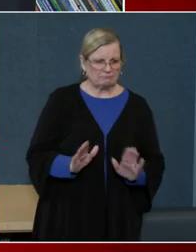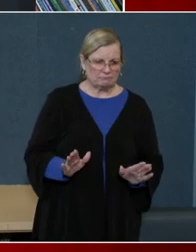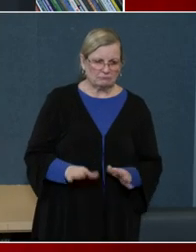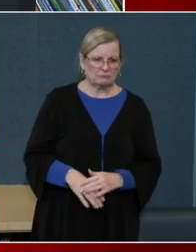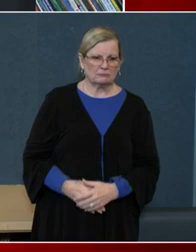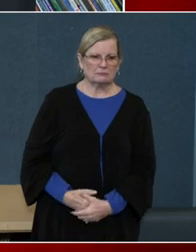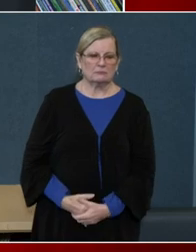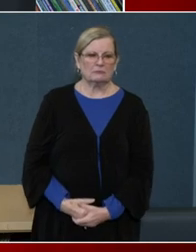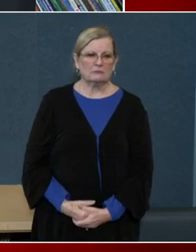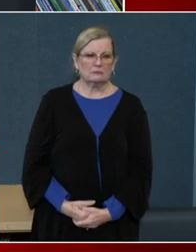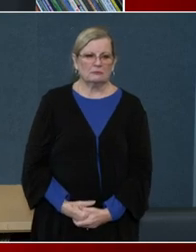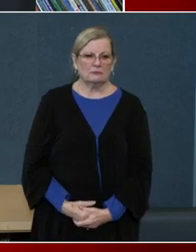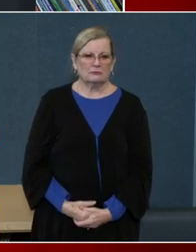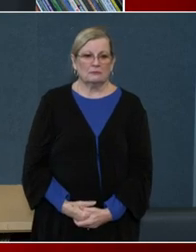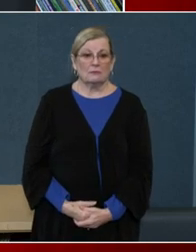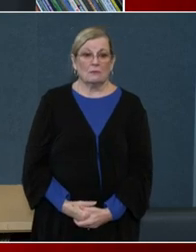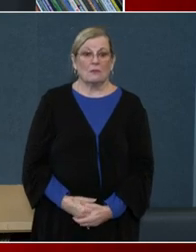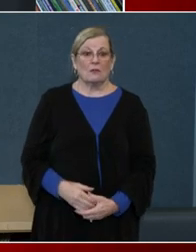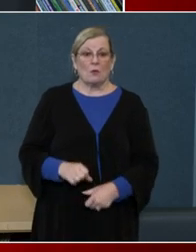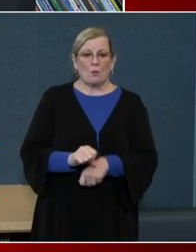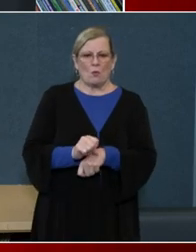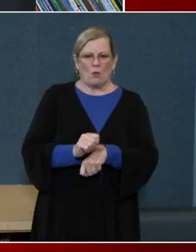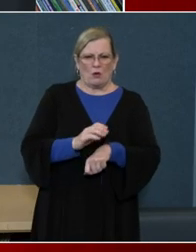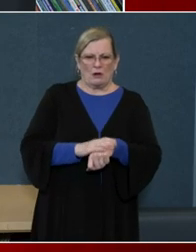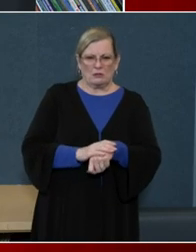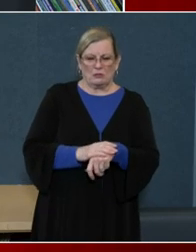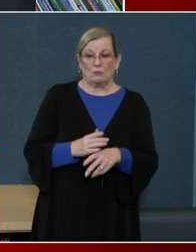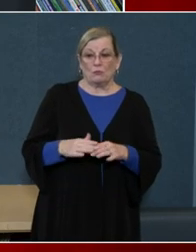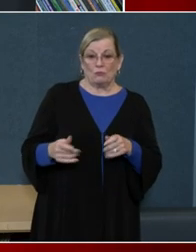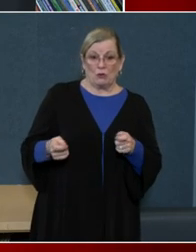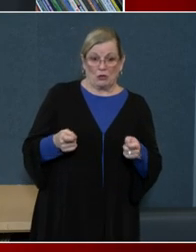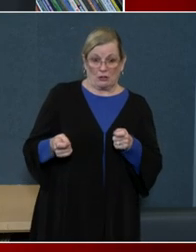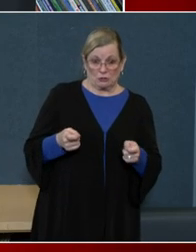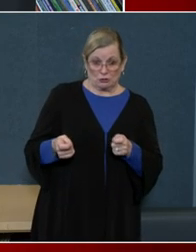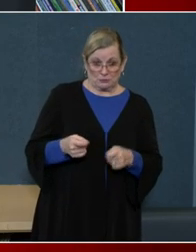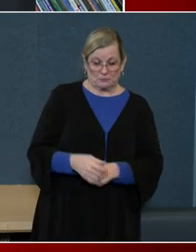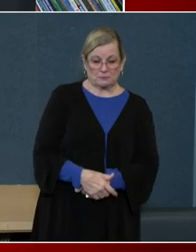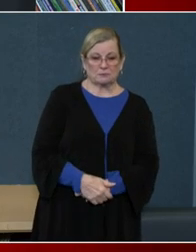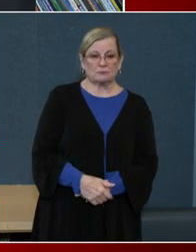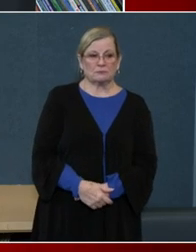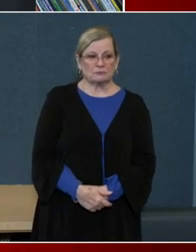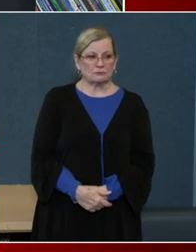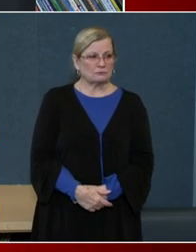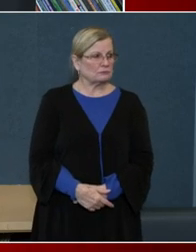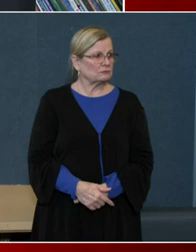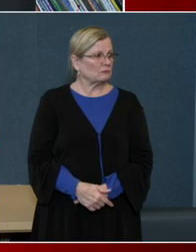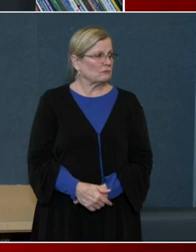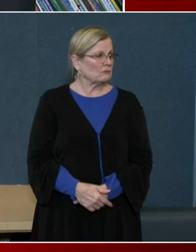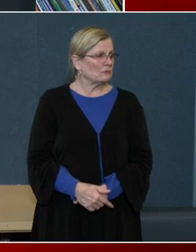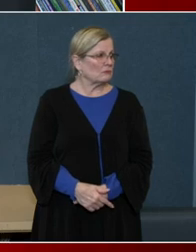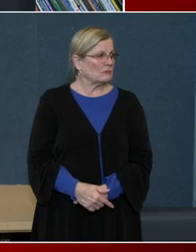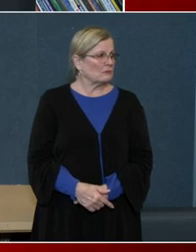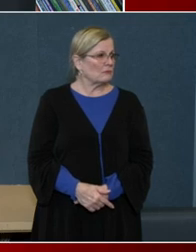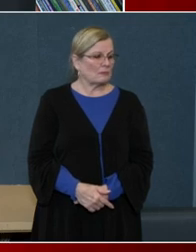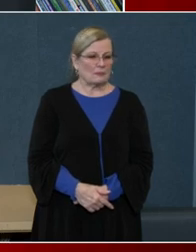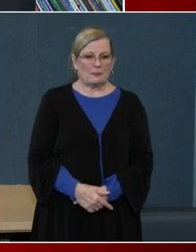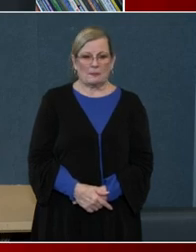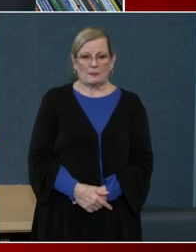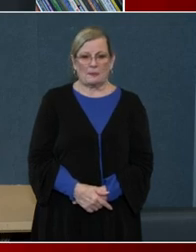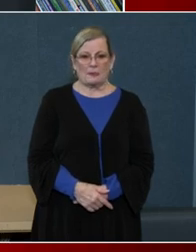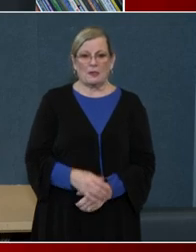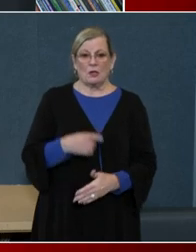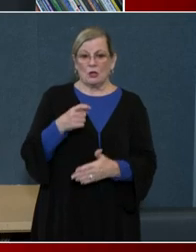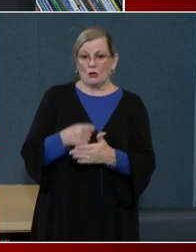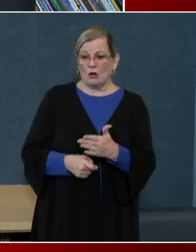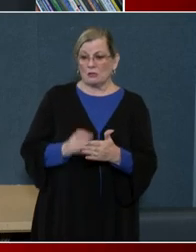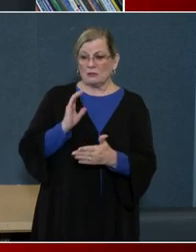skill, which is relatively new in the district and elsewhere. An emergency dealing with what we call streeteries, which are the restaurants that